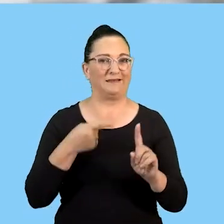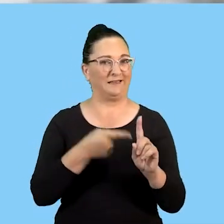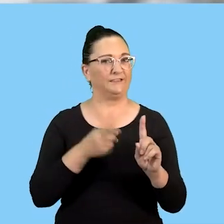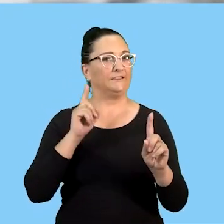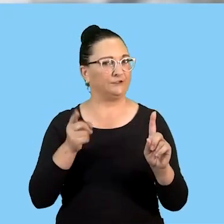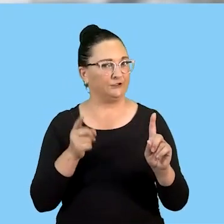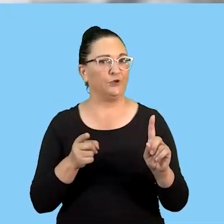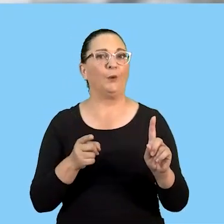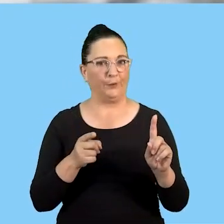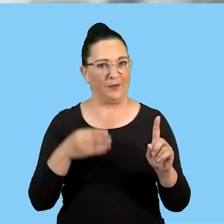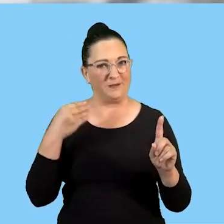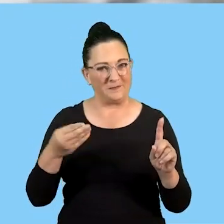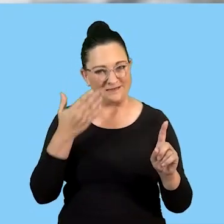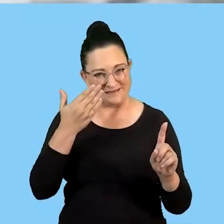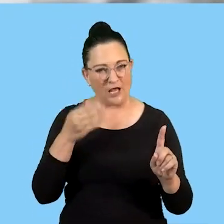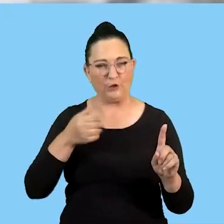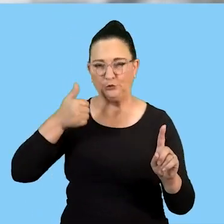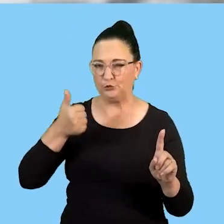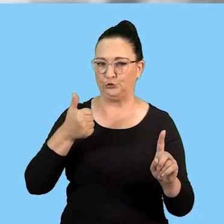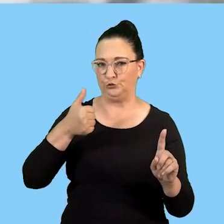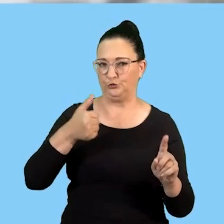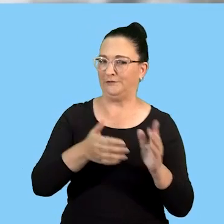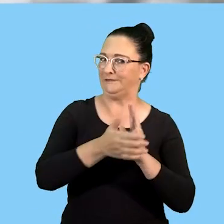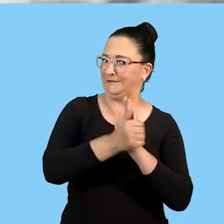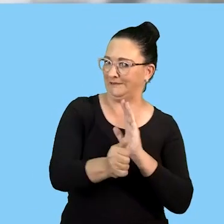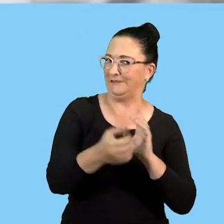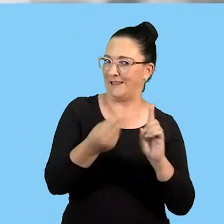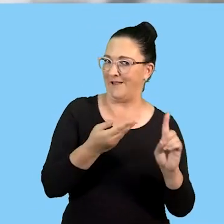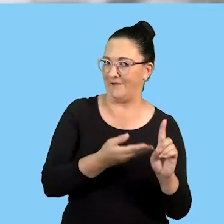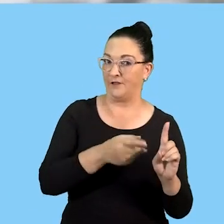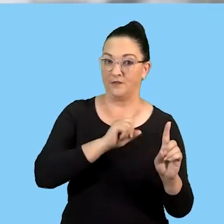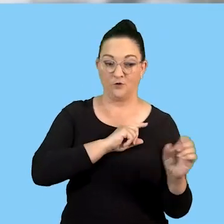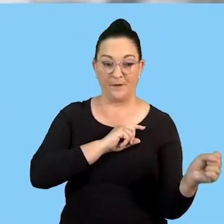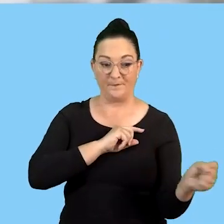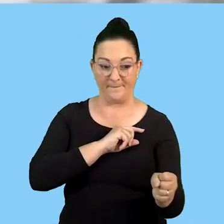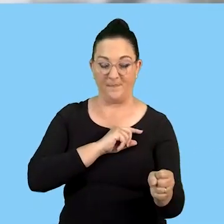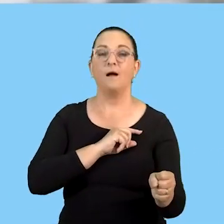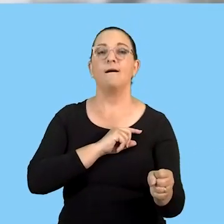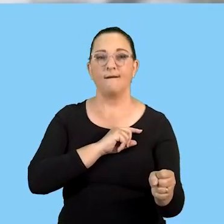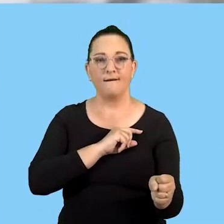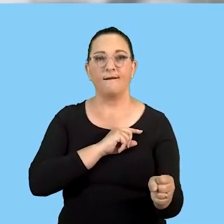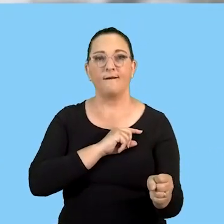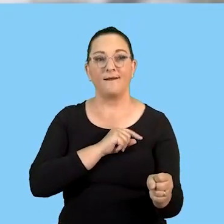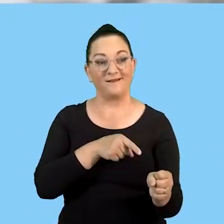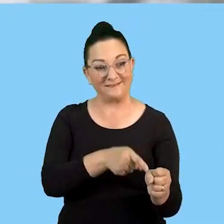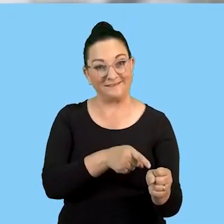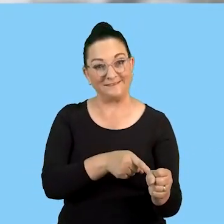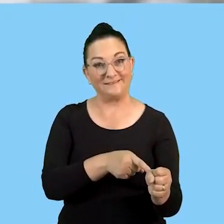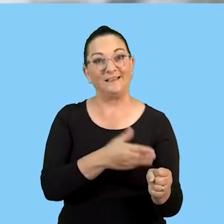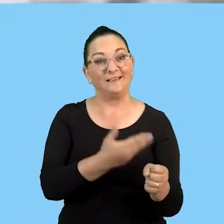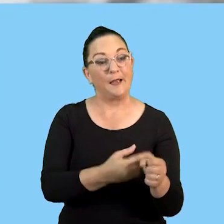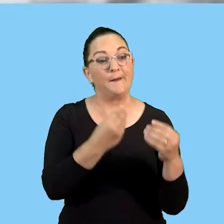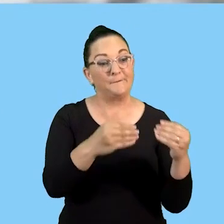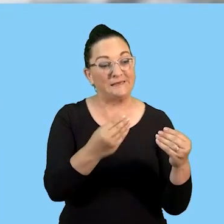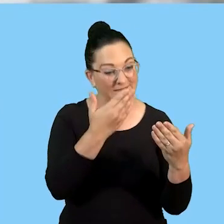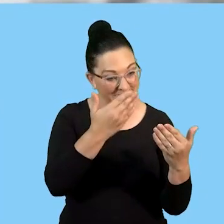this teacher is very good at teaching business studies. So when you place me, it means you are going to place me where I